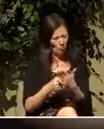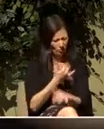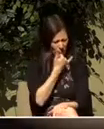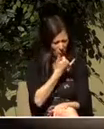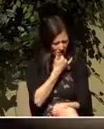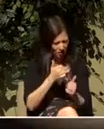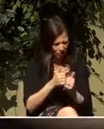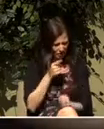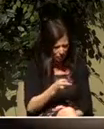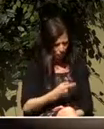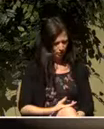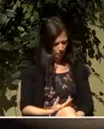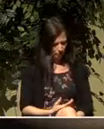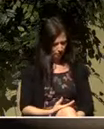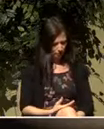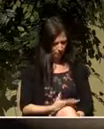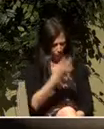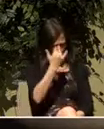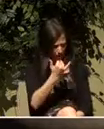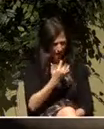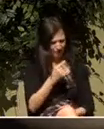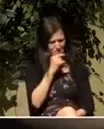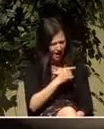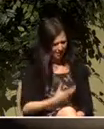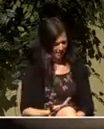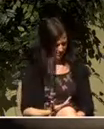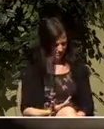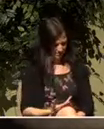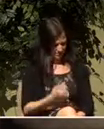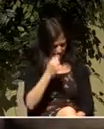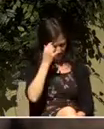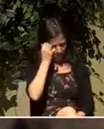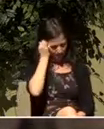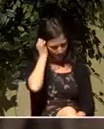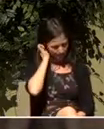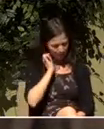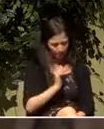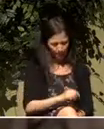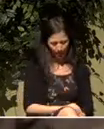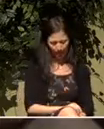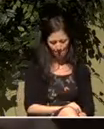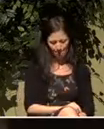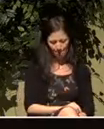with you? Why did you lie?"